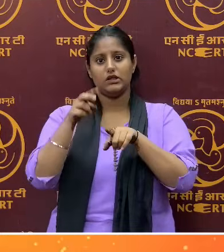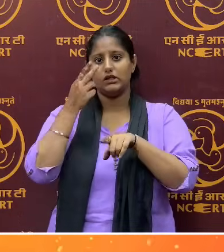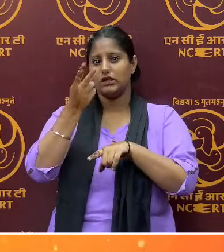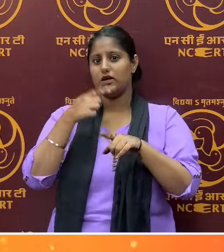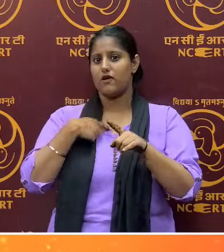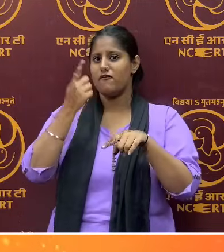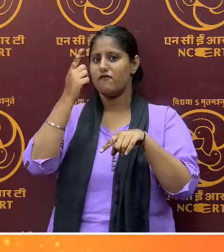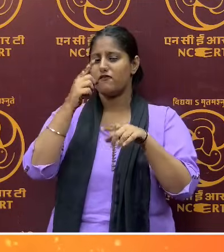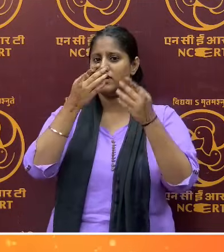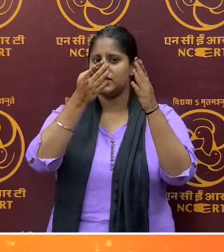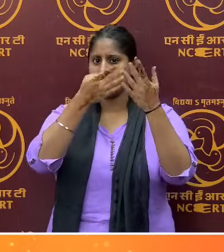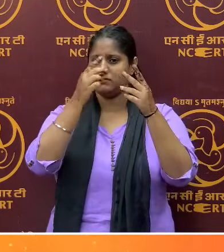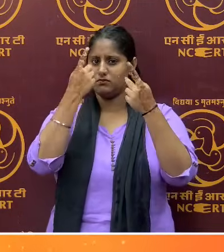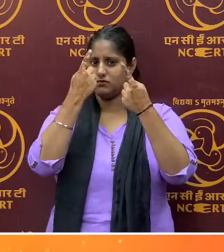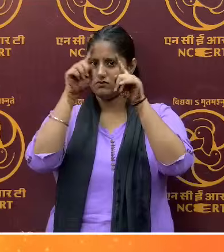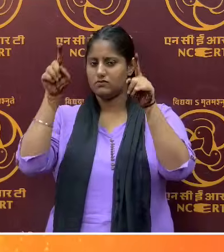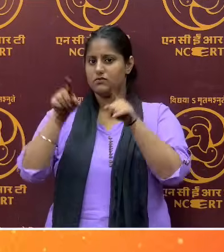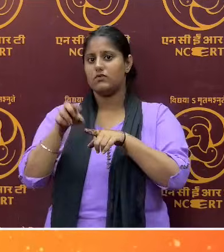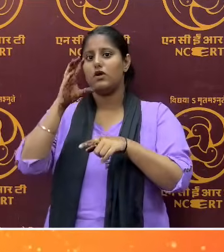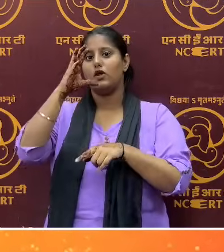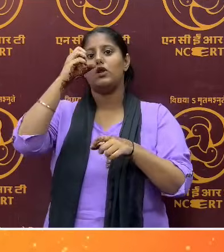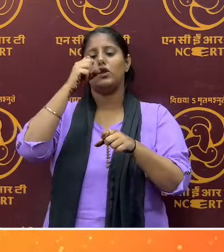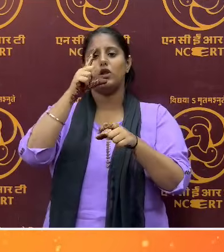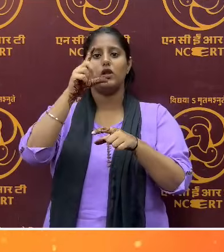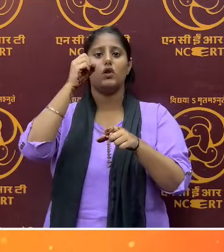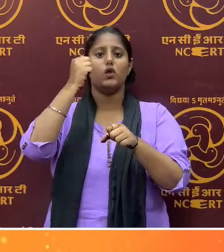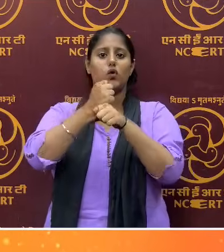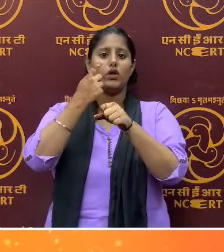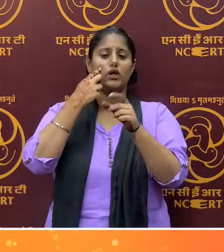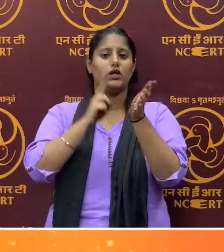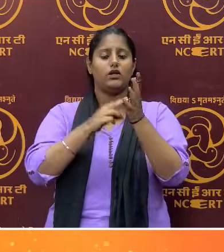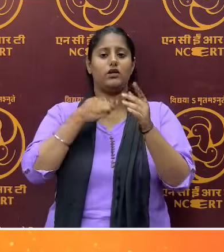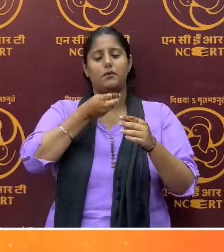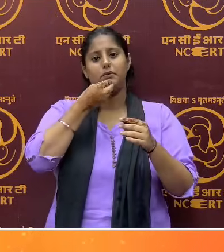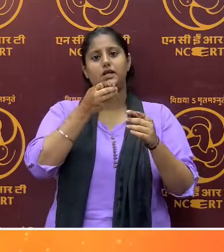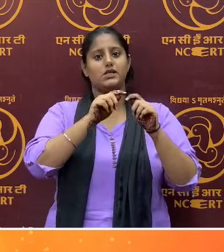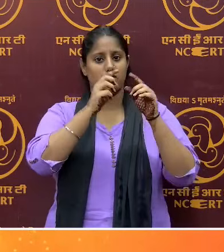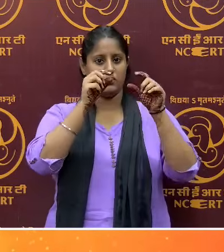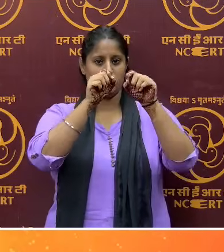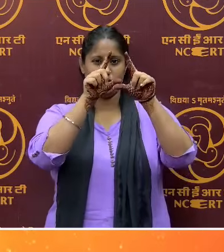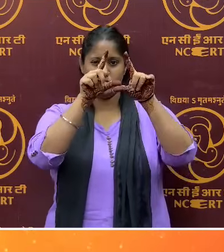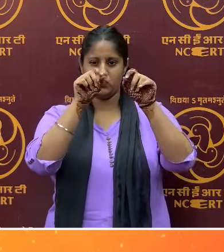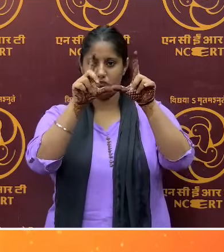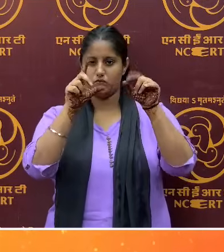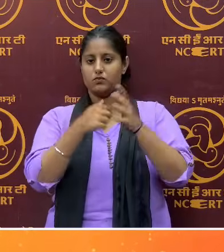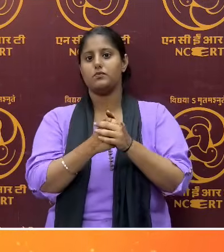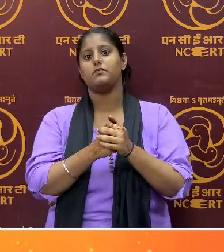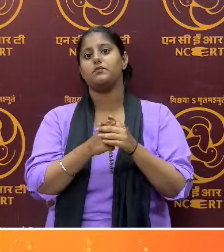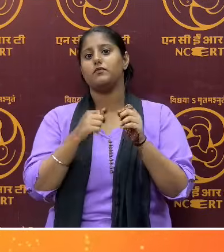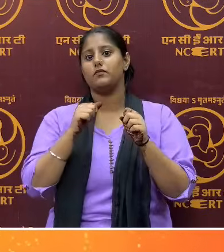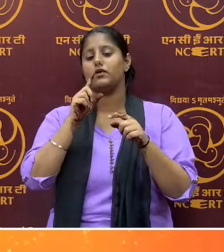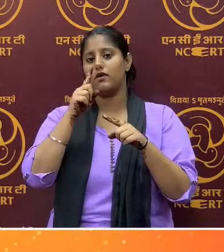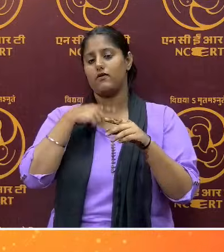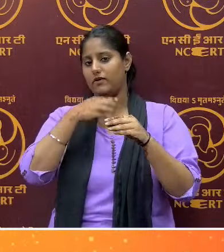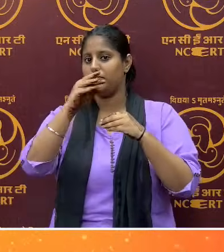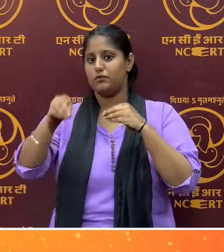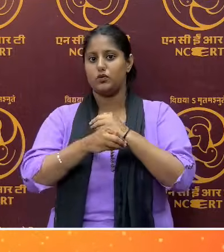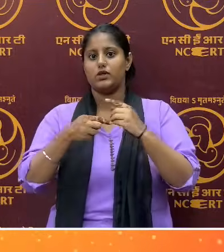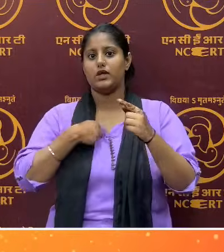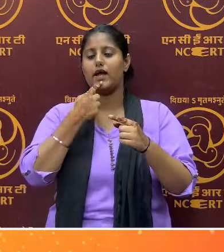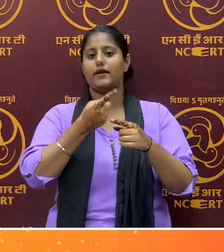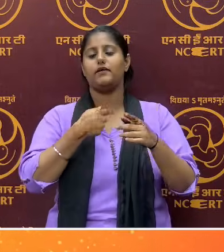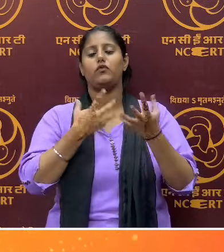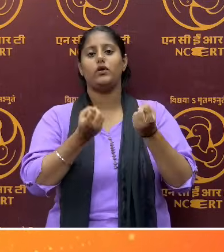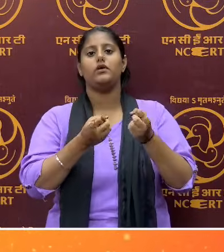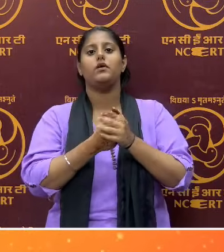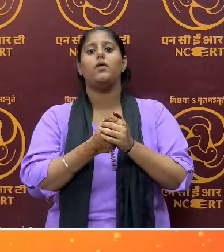first page, the login page, and I request the technical team to kindly zoom in it a bit so that our audiences I can add one more thing for the notification